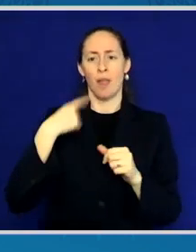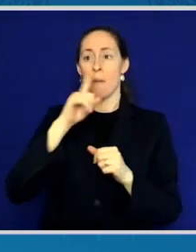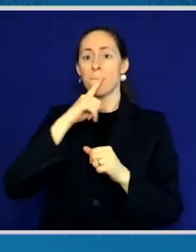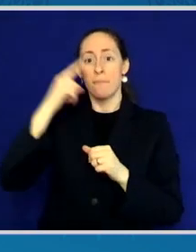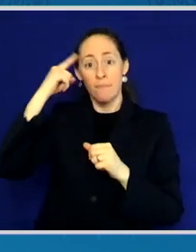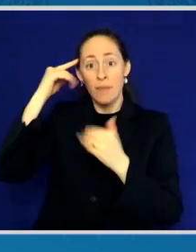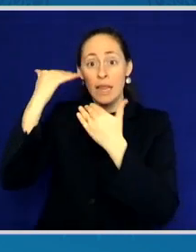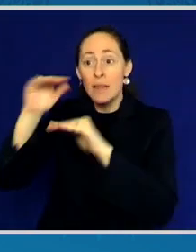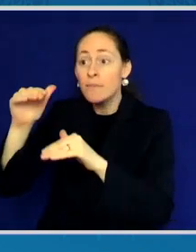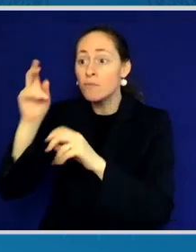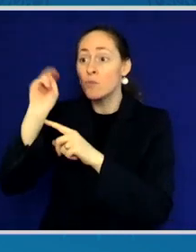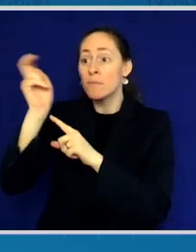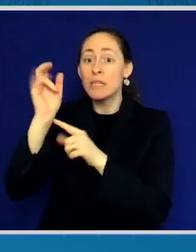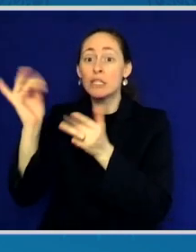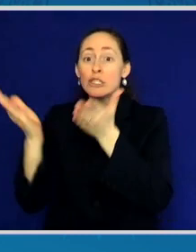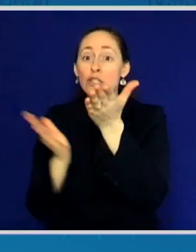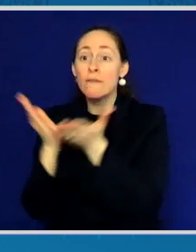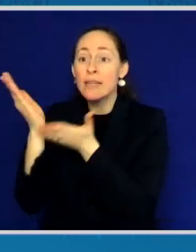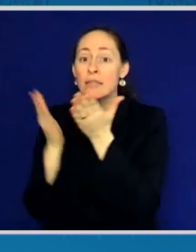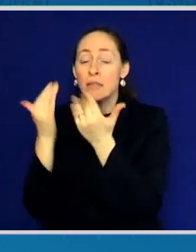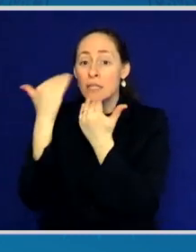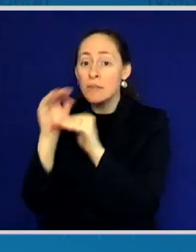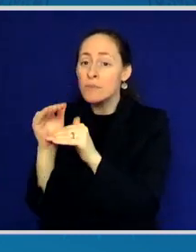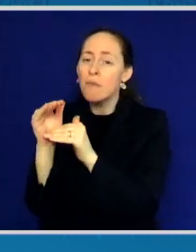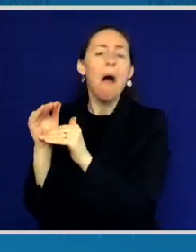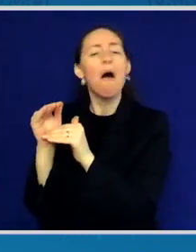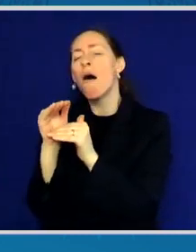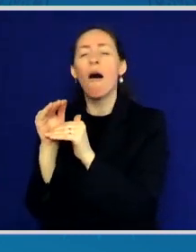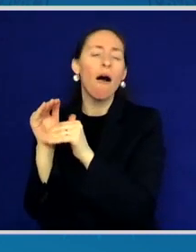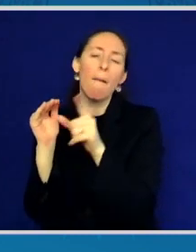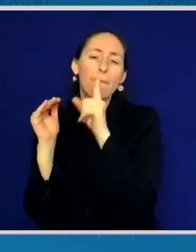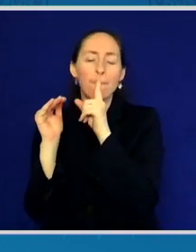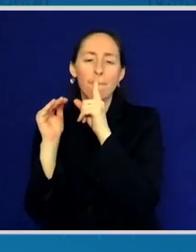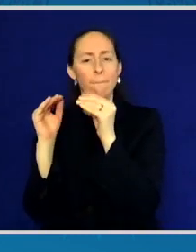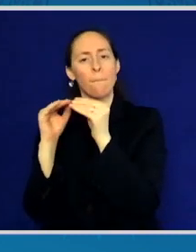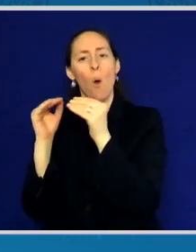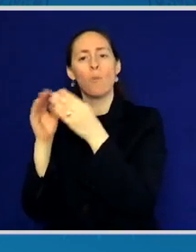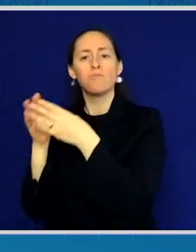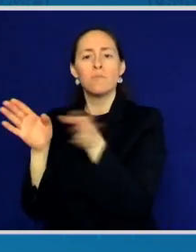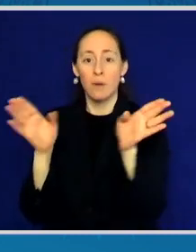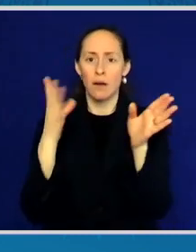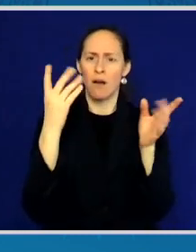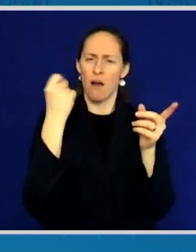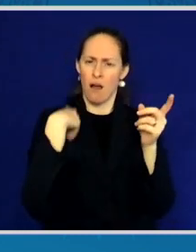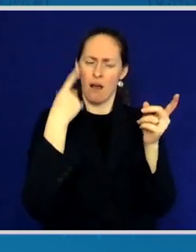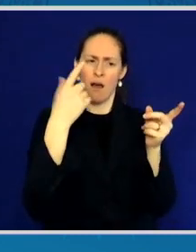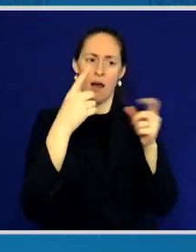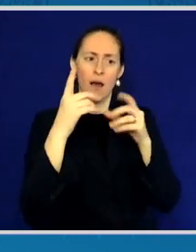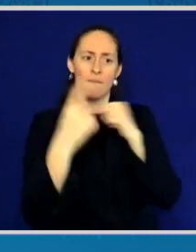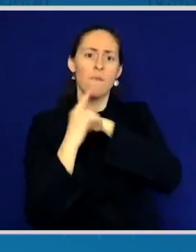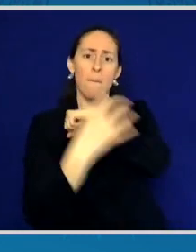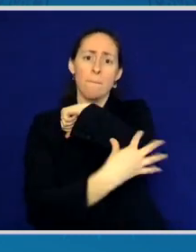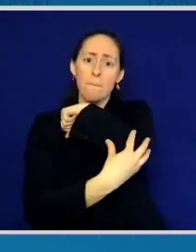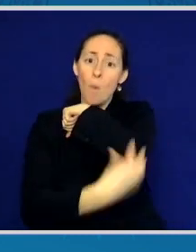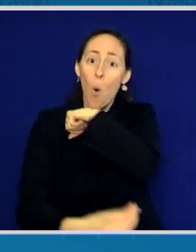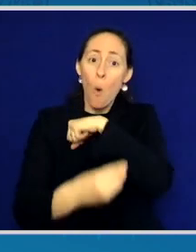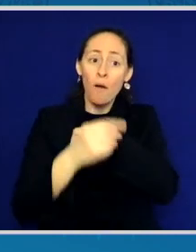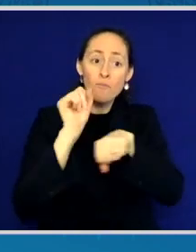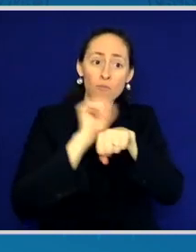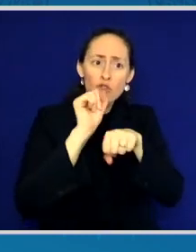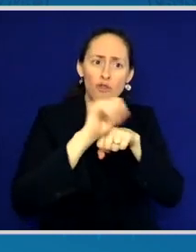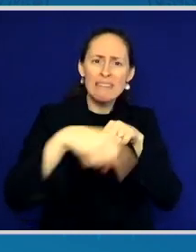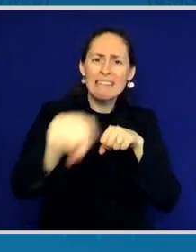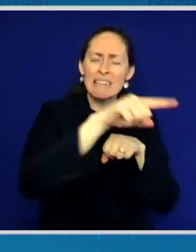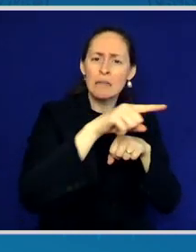service, something that we need to provide for the poorest workforce. That is one approach, but it's not going to get us